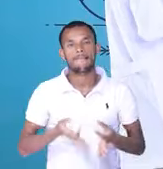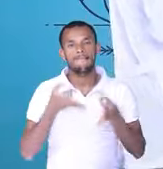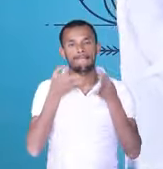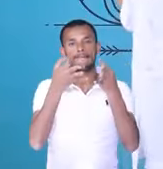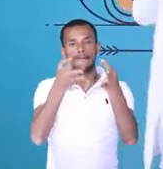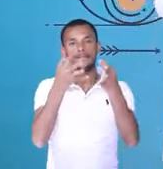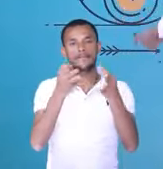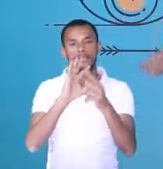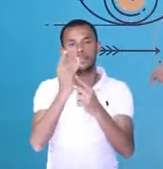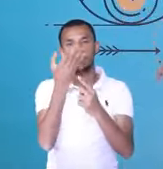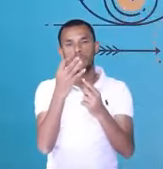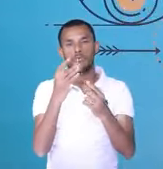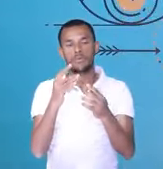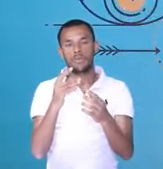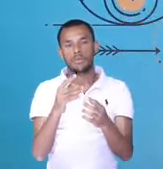diagrammatically.